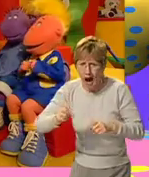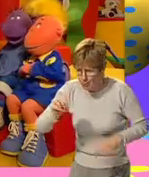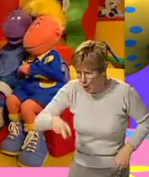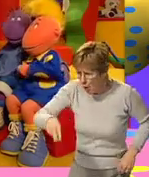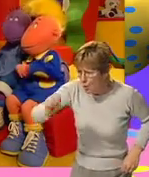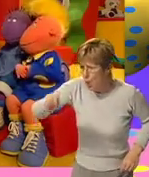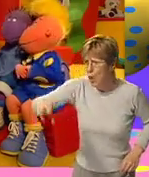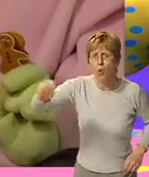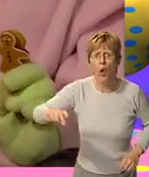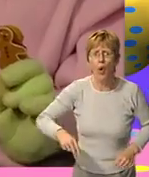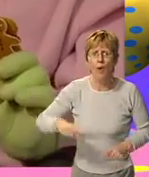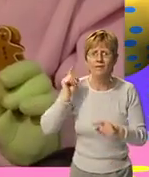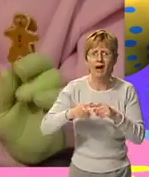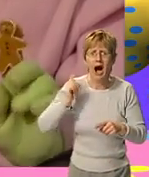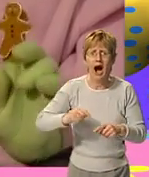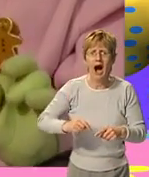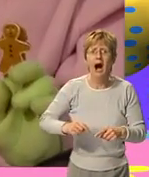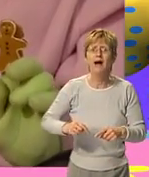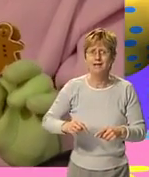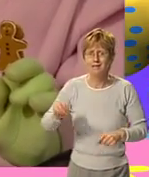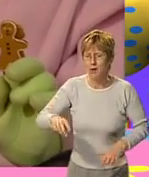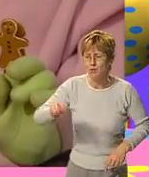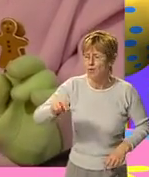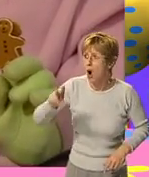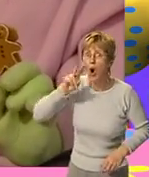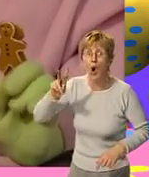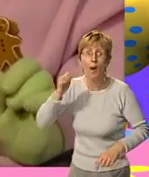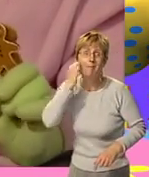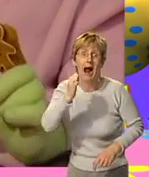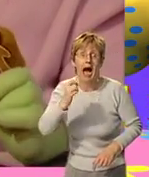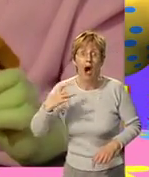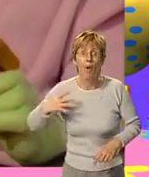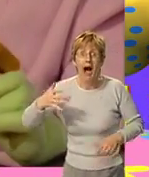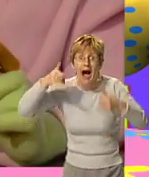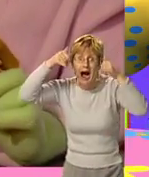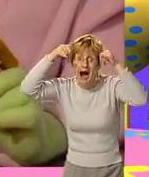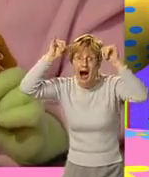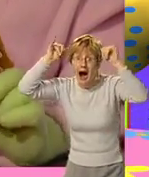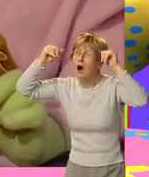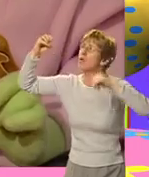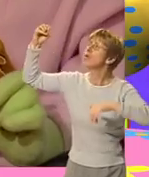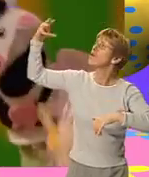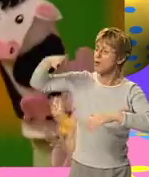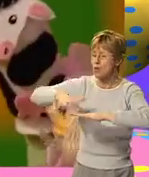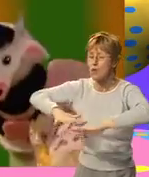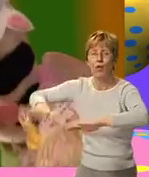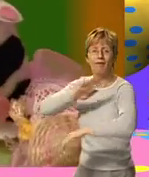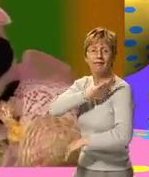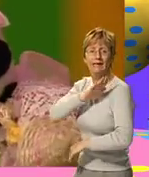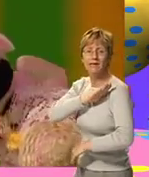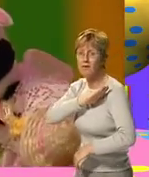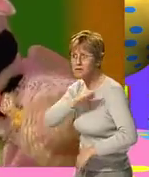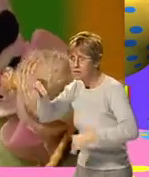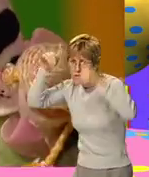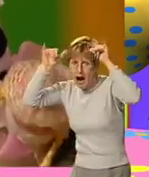man. Soon, the gingerbread man passed a black and white cow in a pleasant, sunny meadow. Stop!